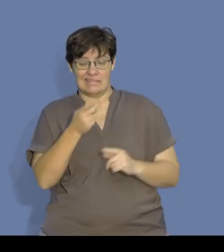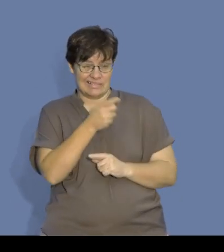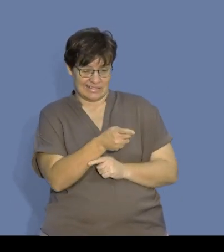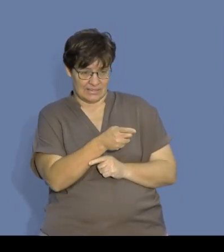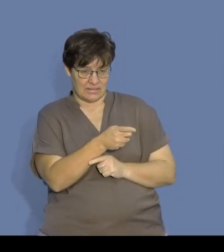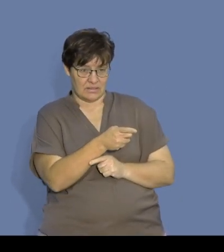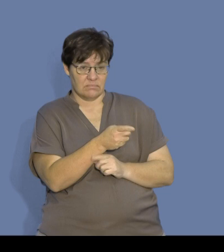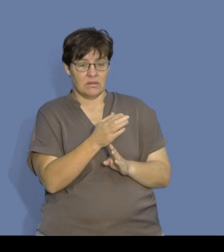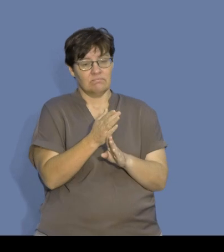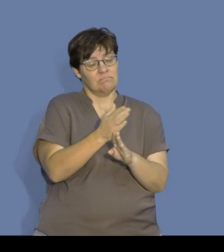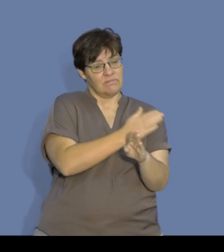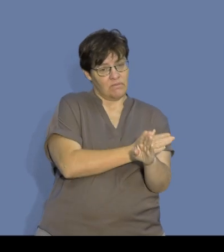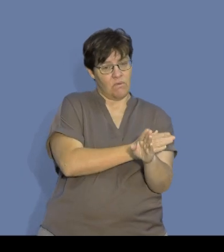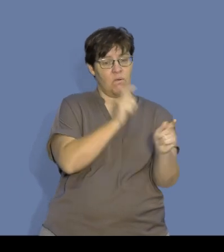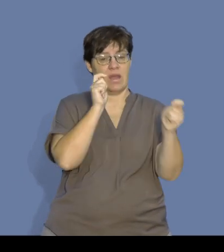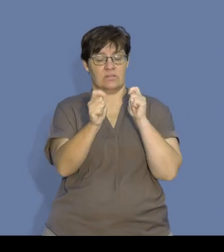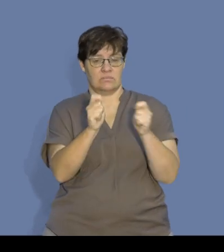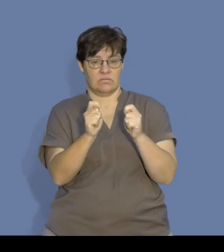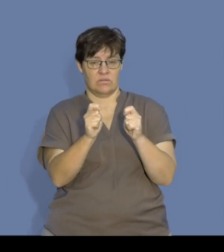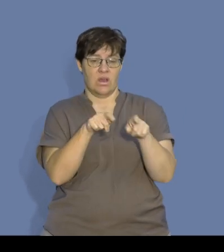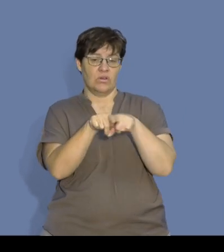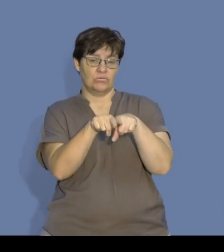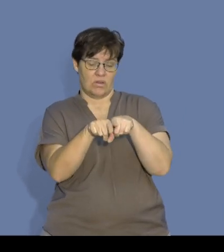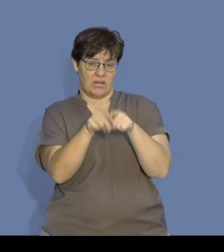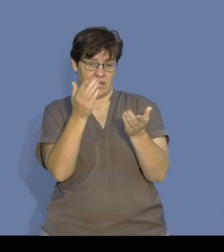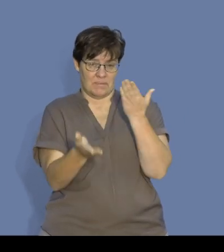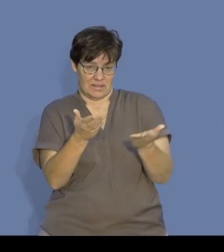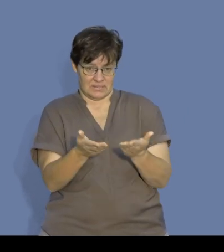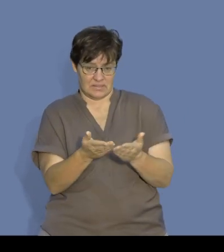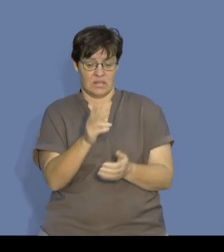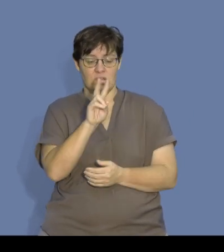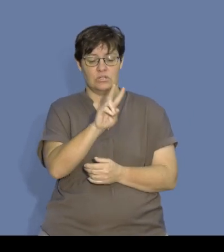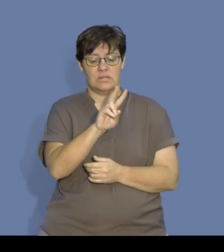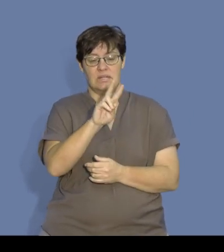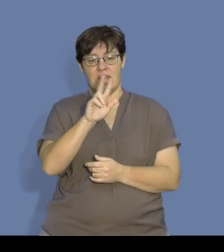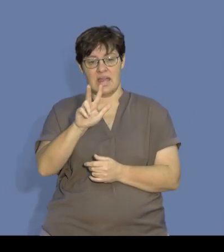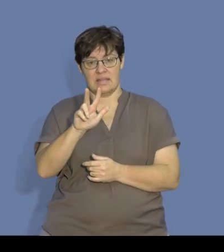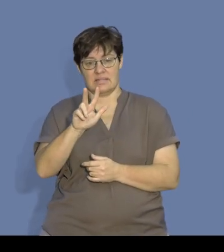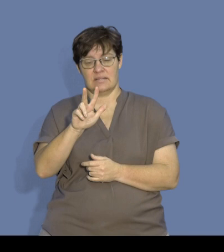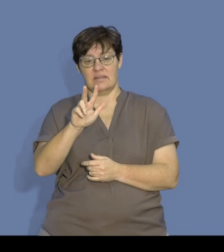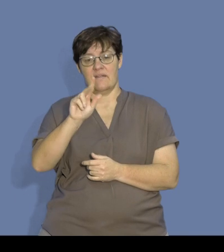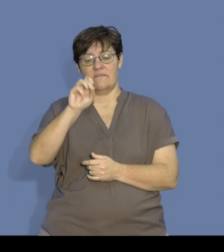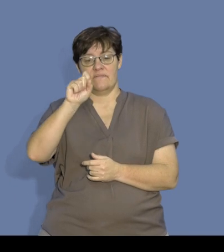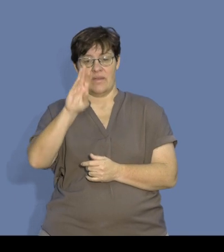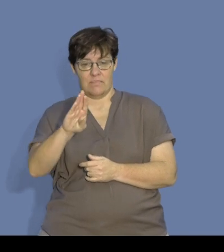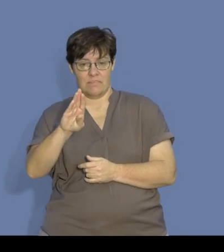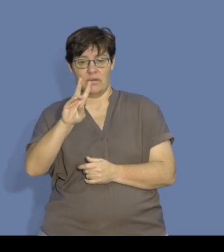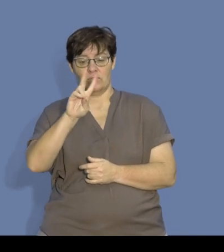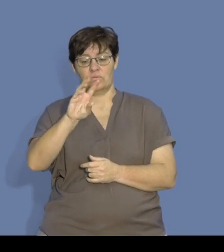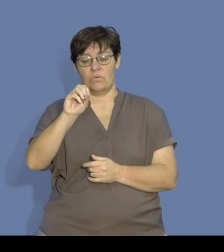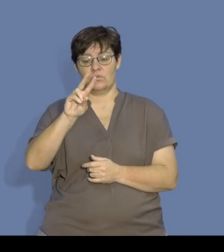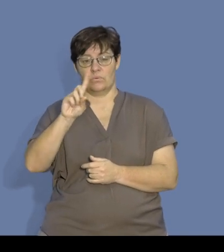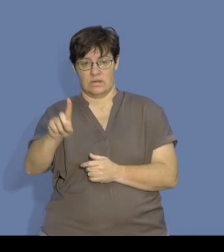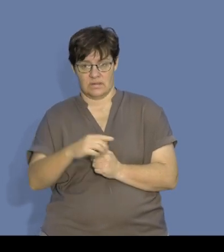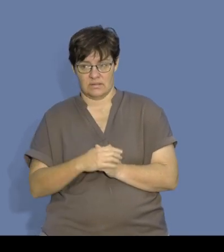the pre-adjustment trial balance at the end of the year, 28th of Feb 2021. Then